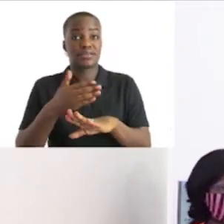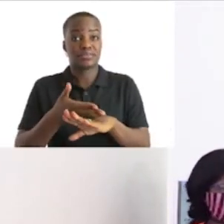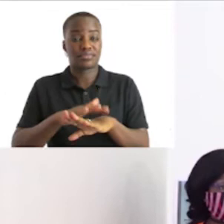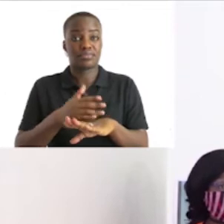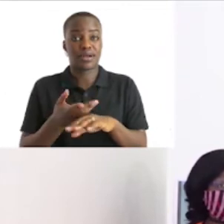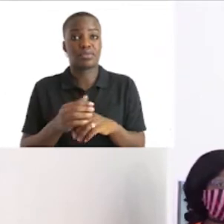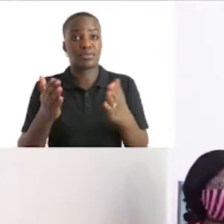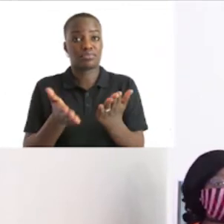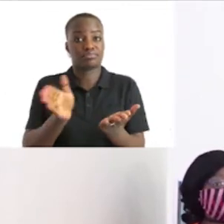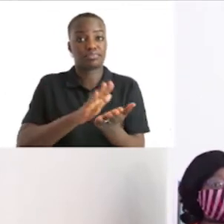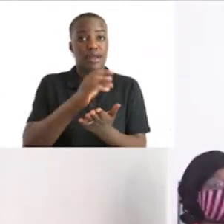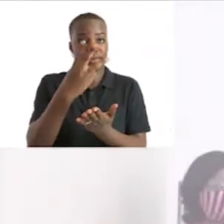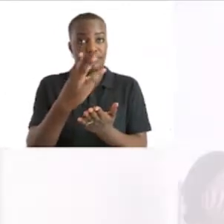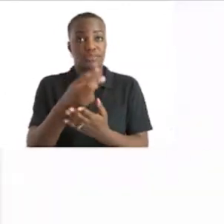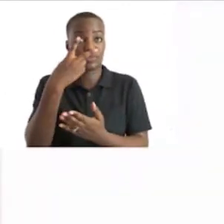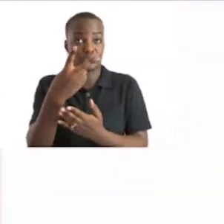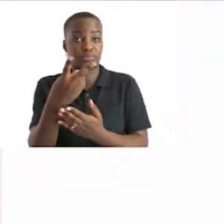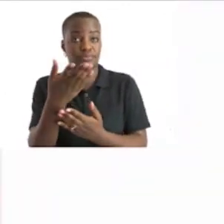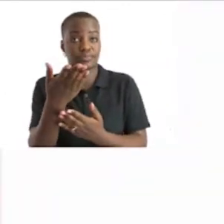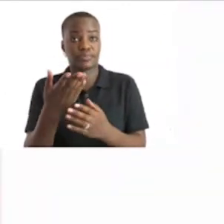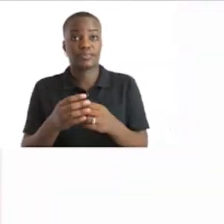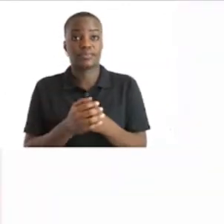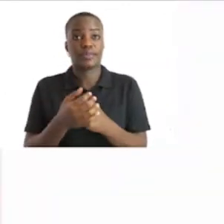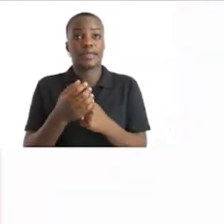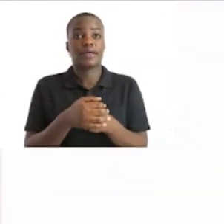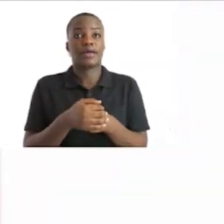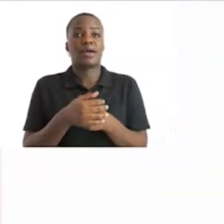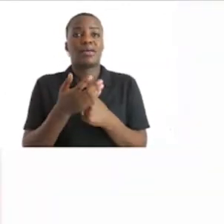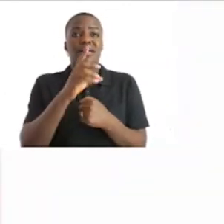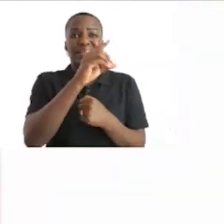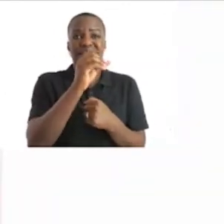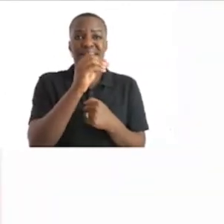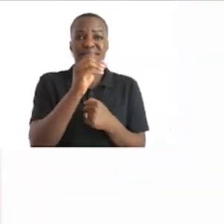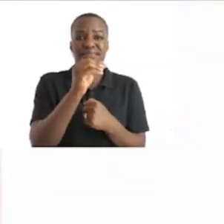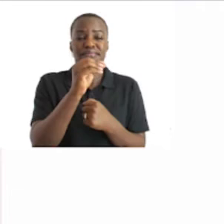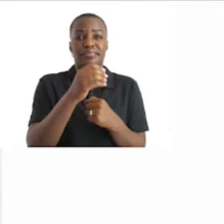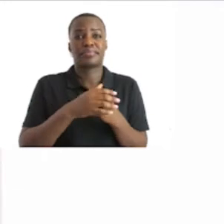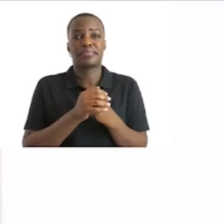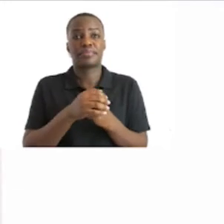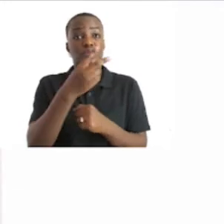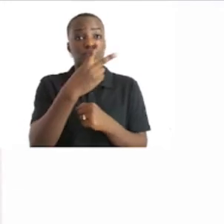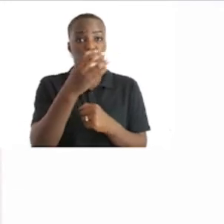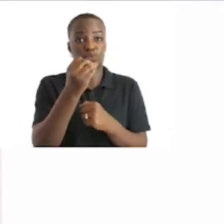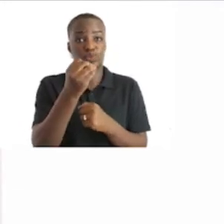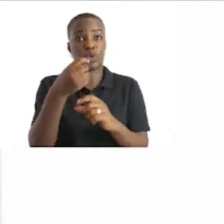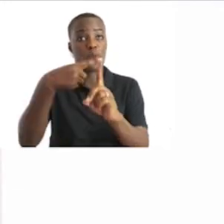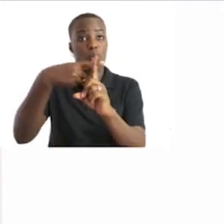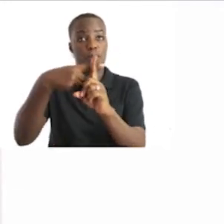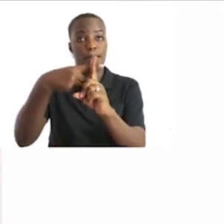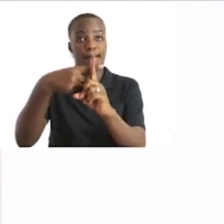3, you can see that the decade numbers we have are 20